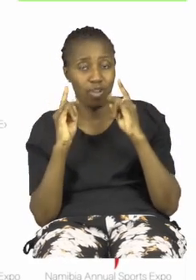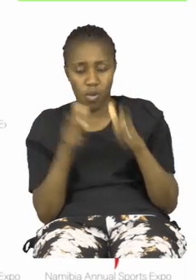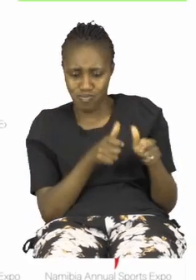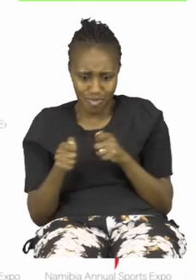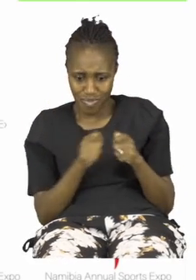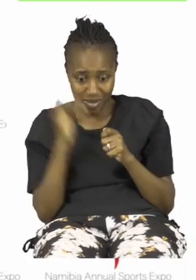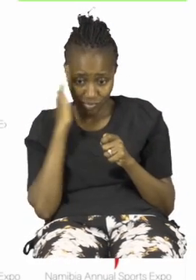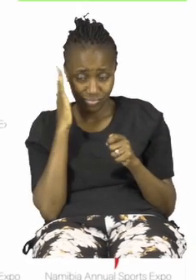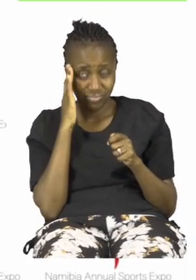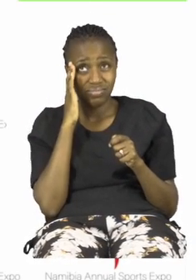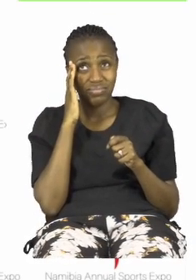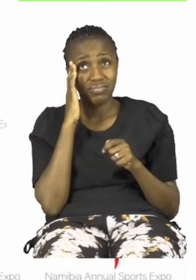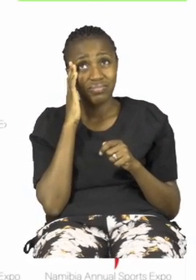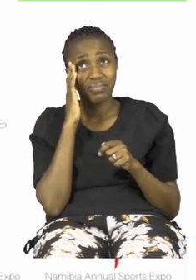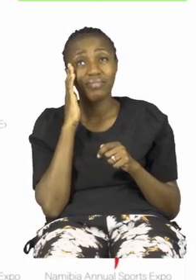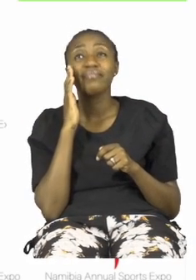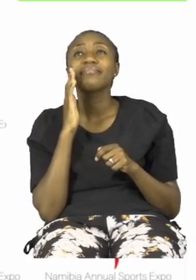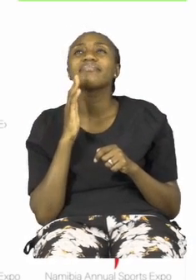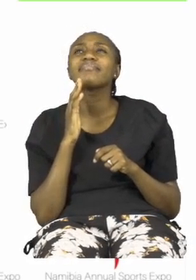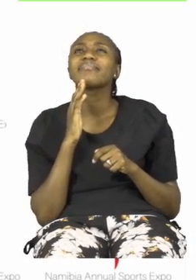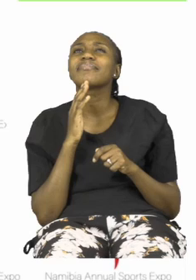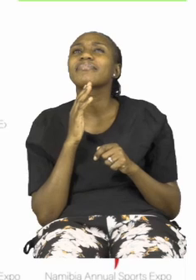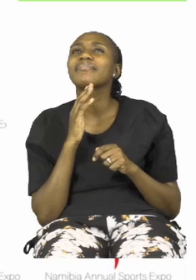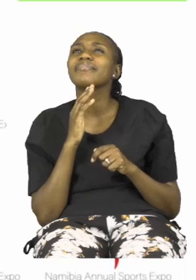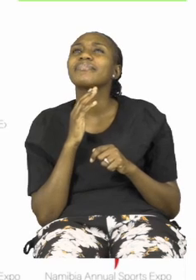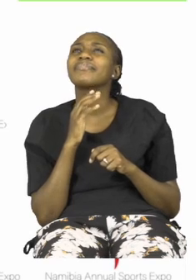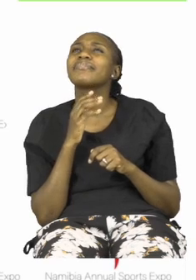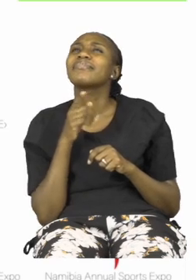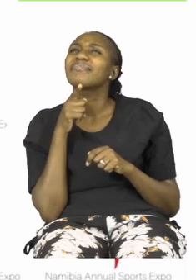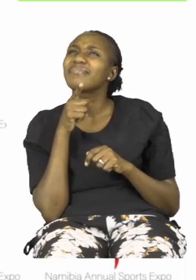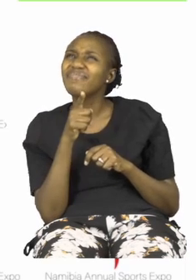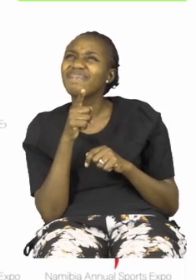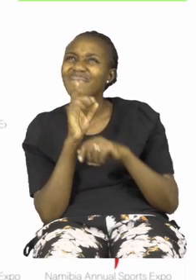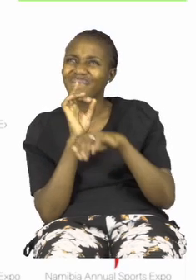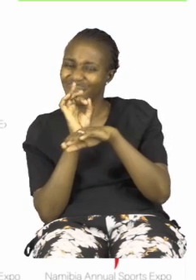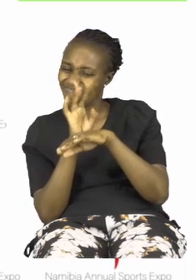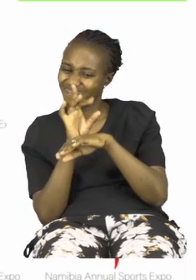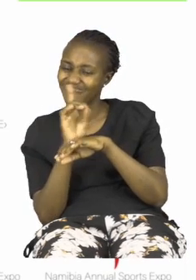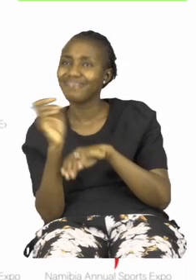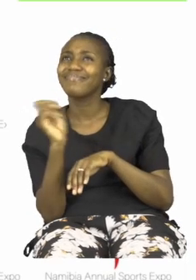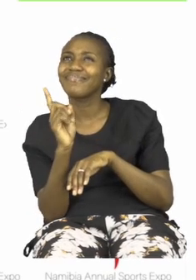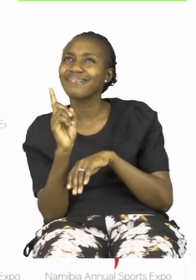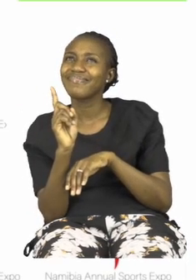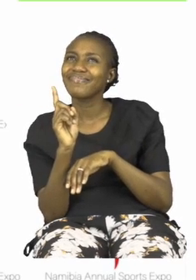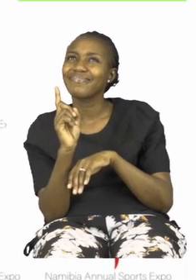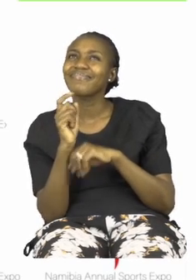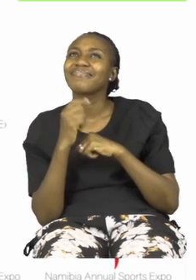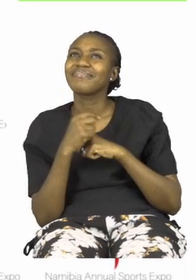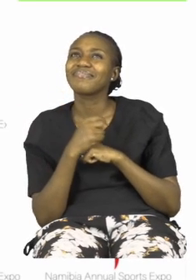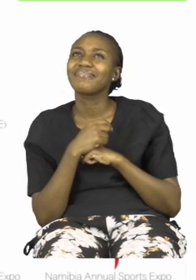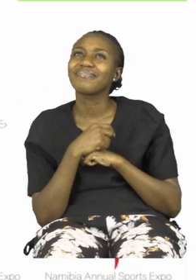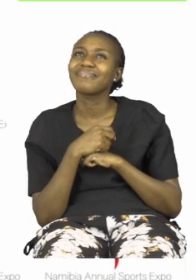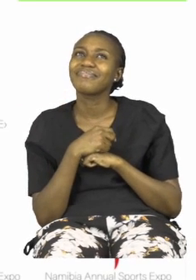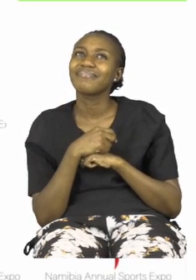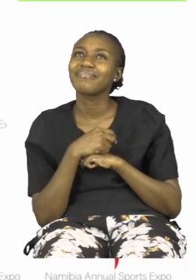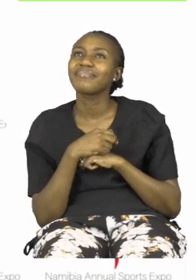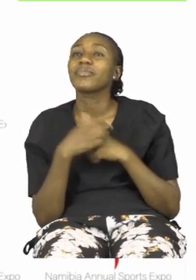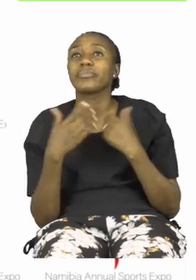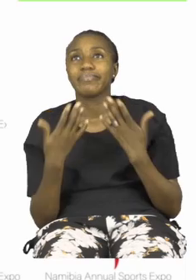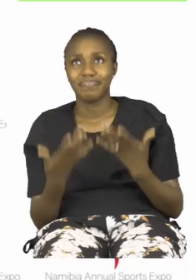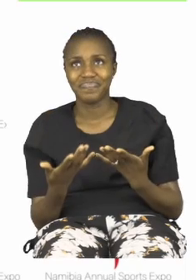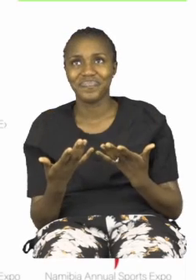Right? And there's what would you suggest? What game would you suggest for me to pick? Look, okay.